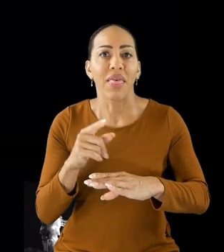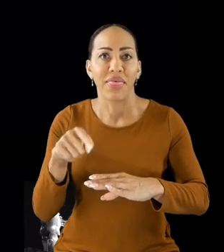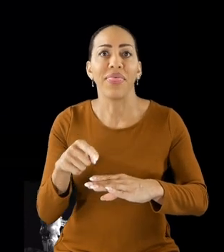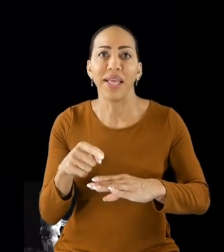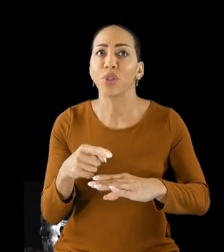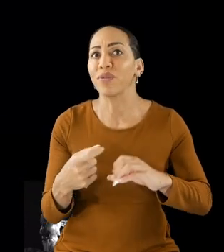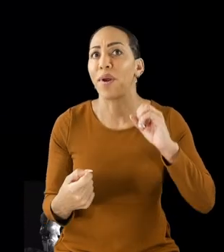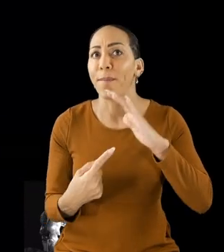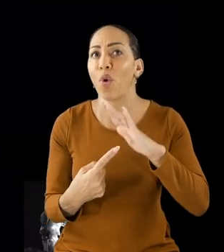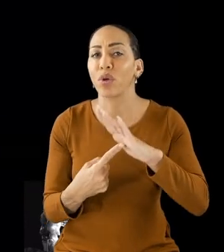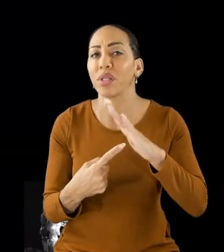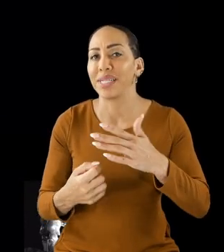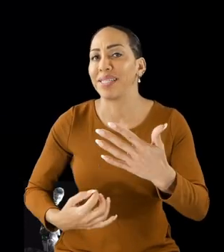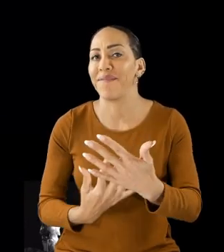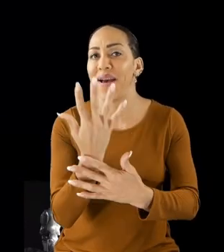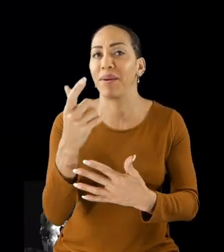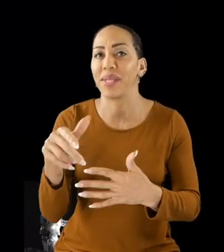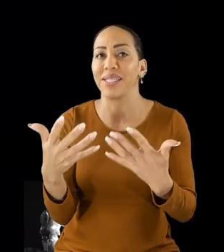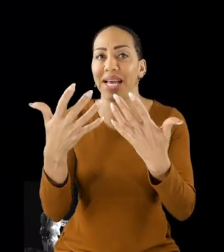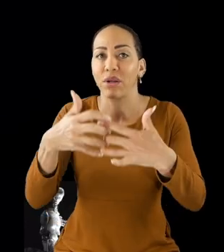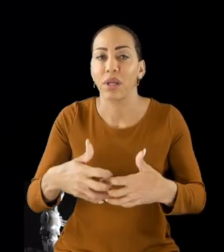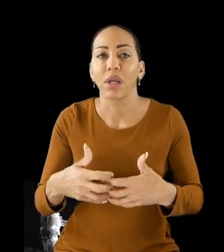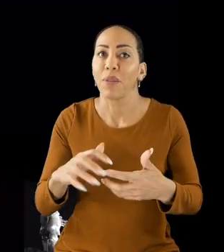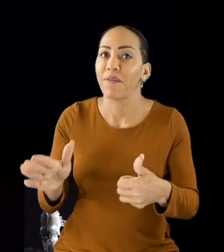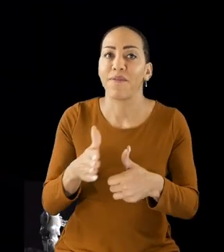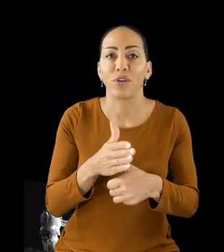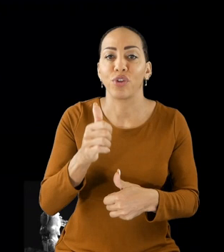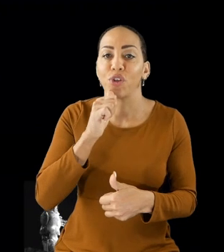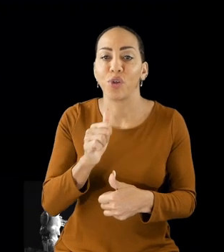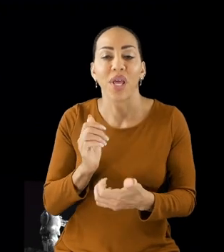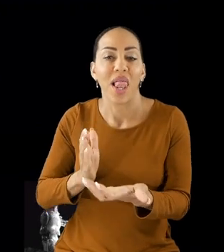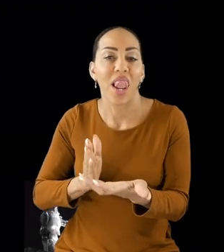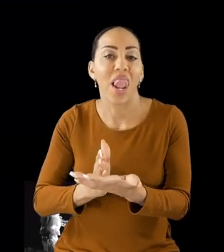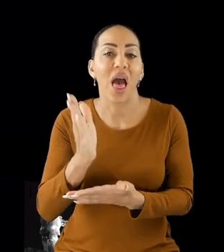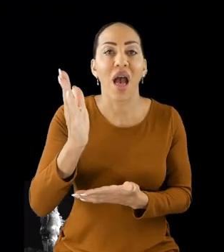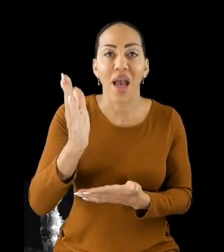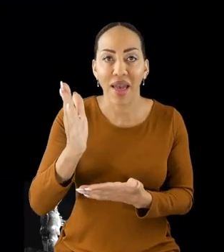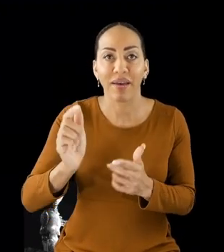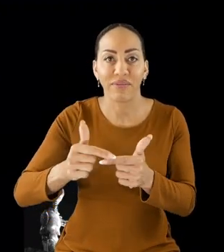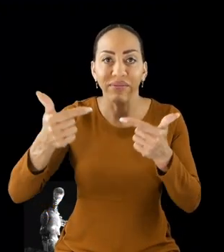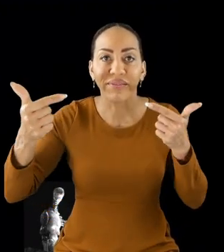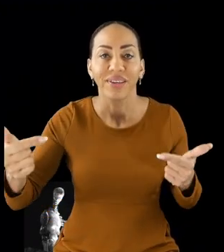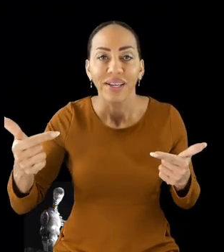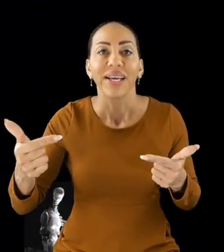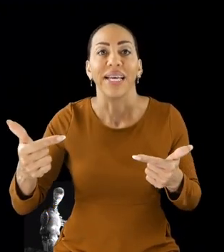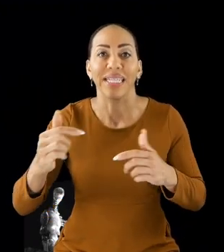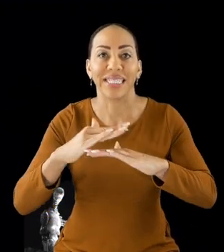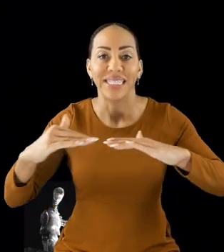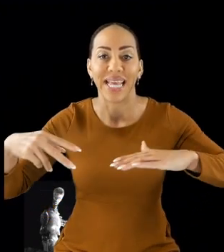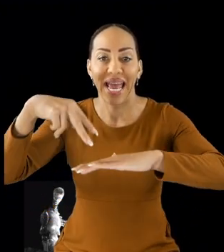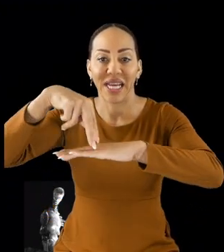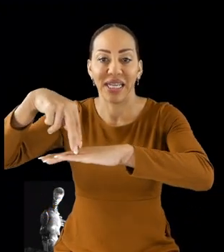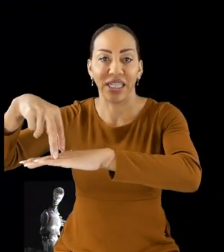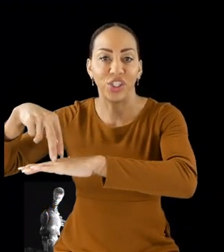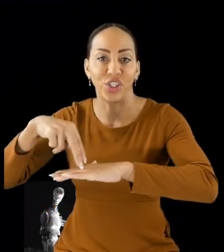very important in the development of these technologies, and the first to use live video conferencing in a stage performance. The